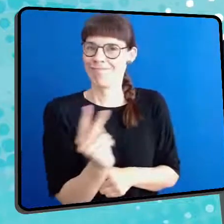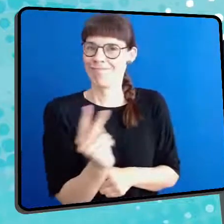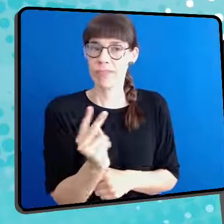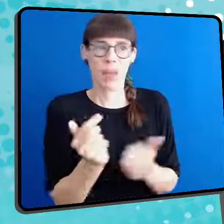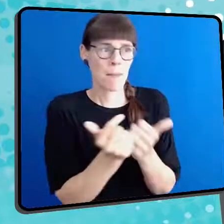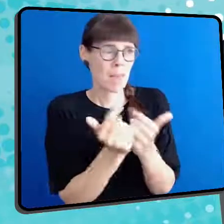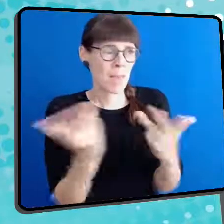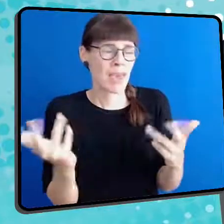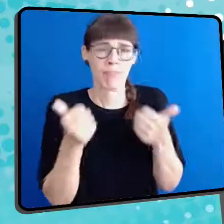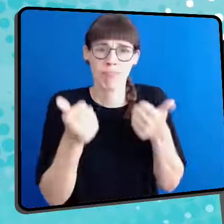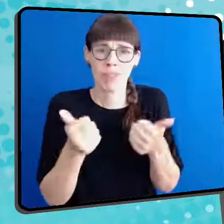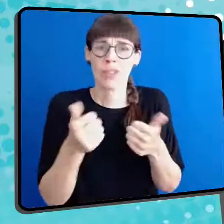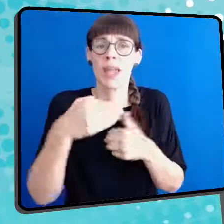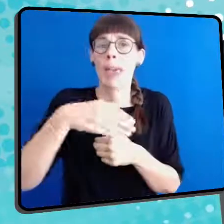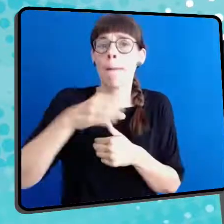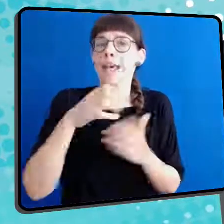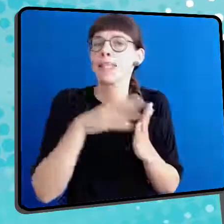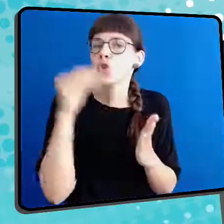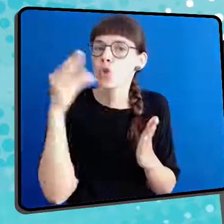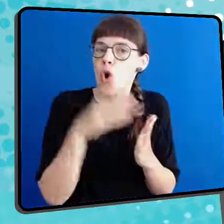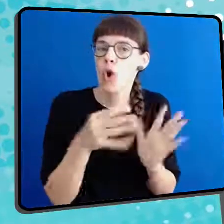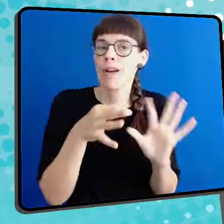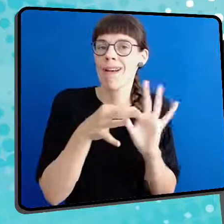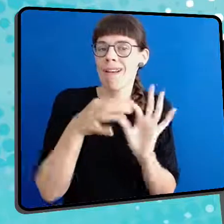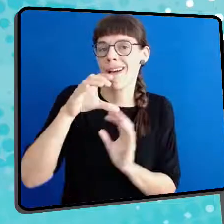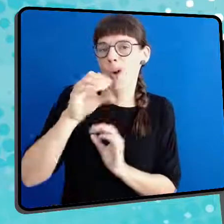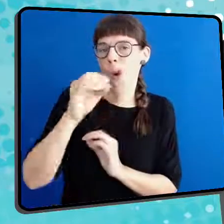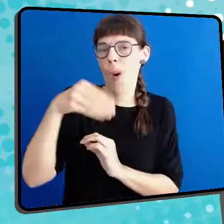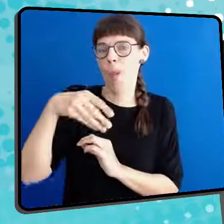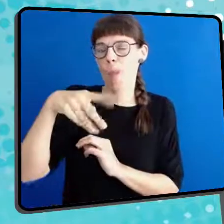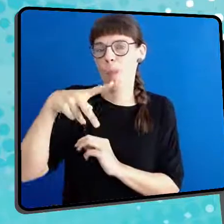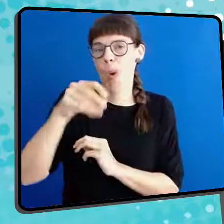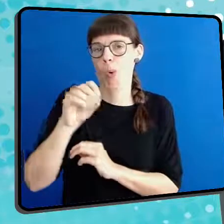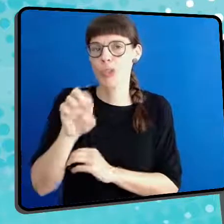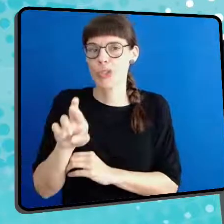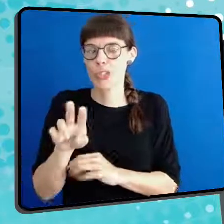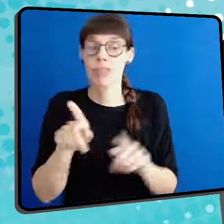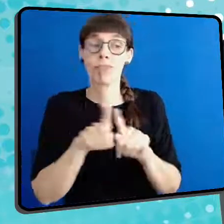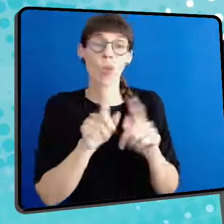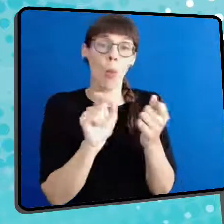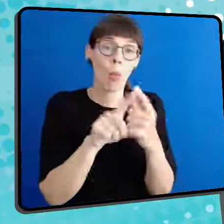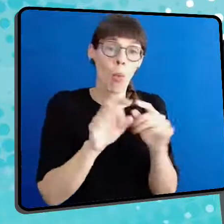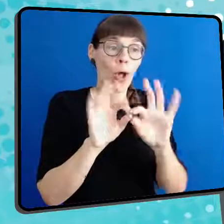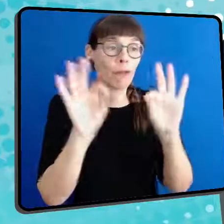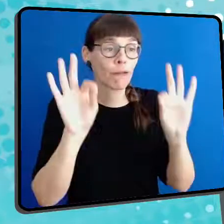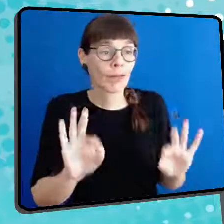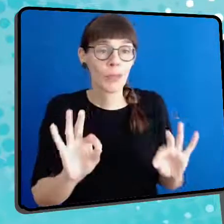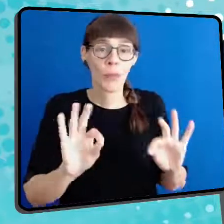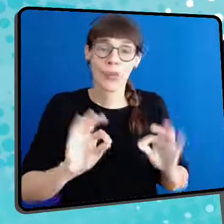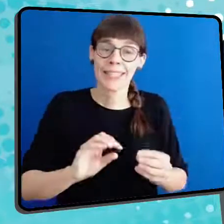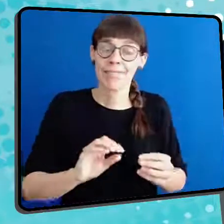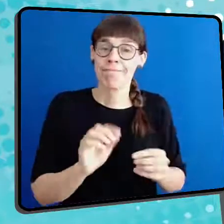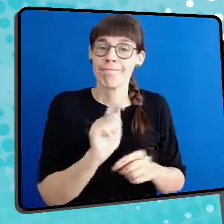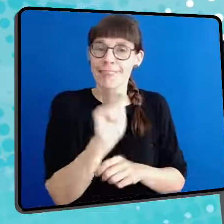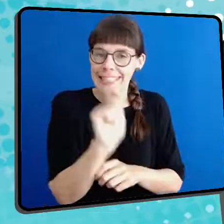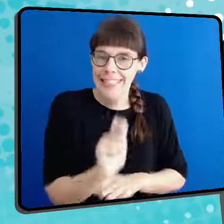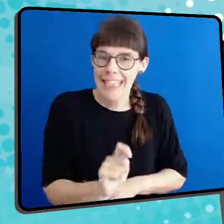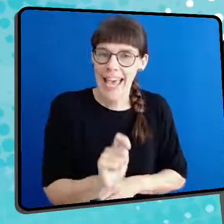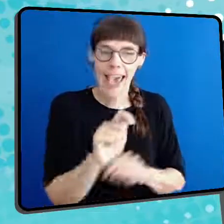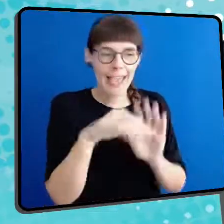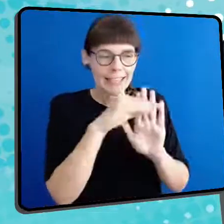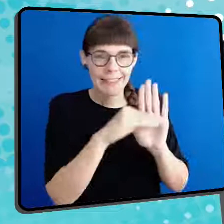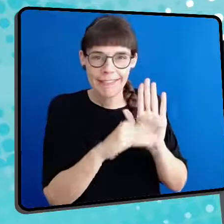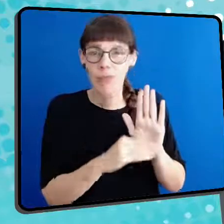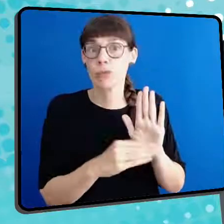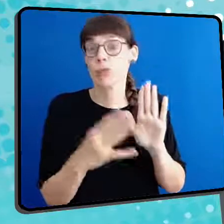in Microsoft Learn about Composer, as well as Bot Framework, as well as design guidelines, etc. So we